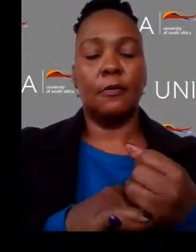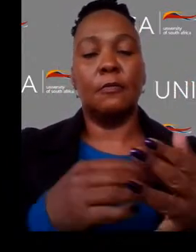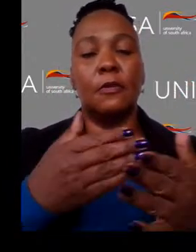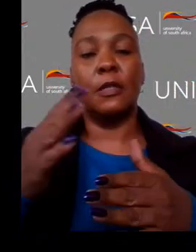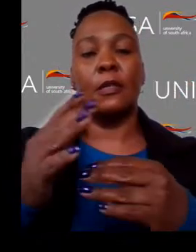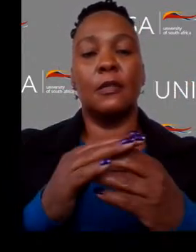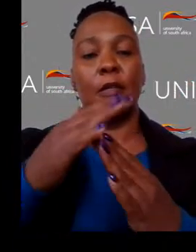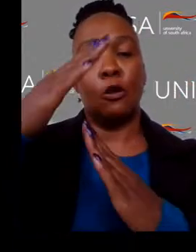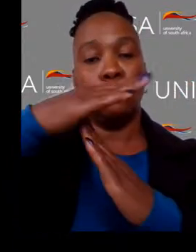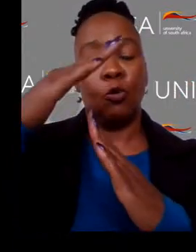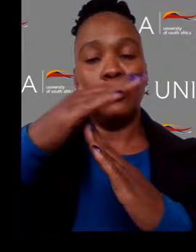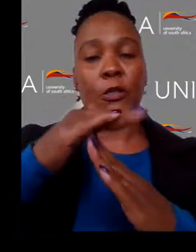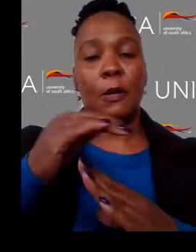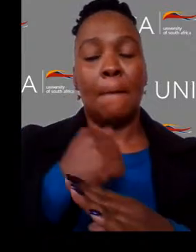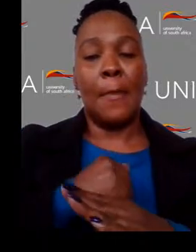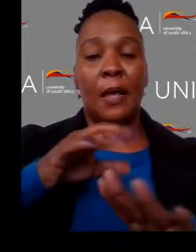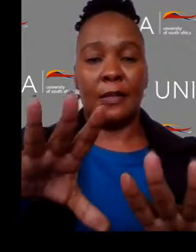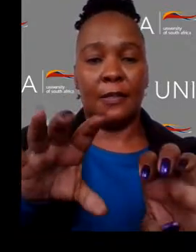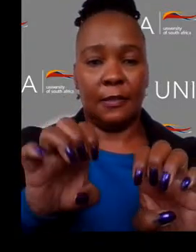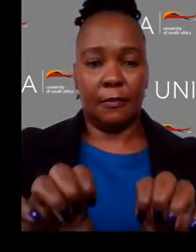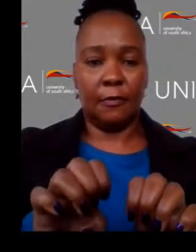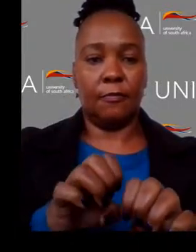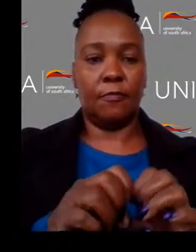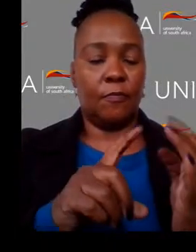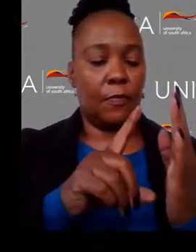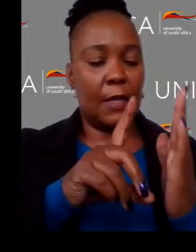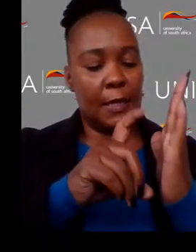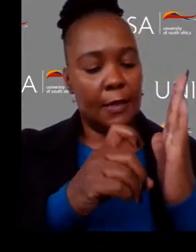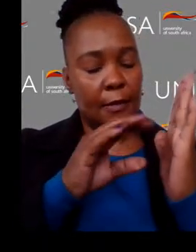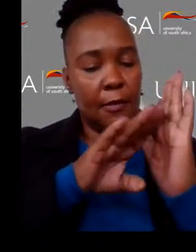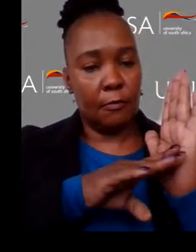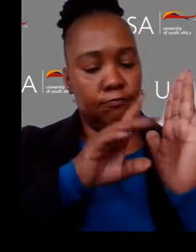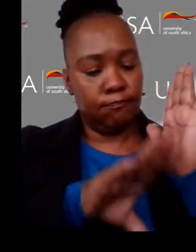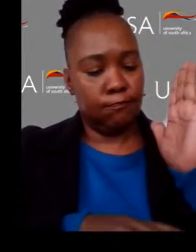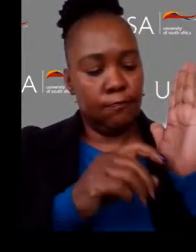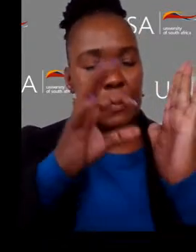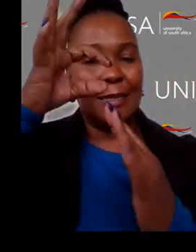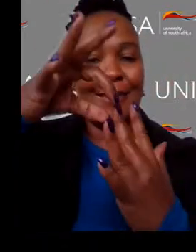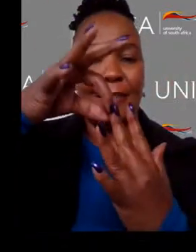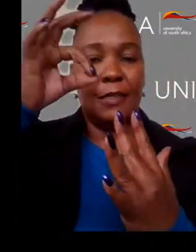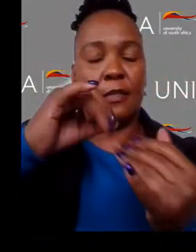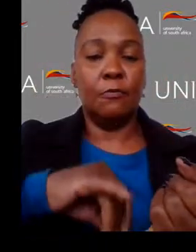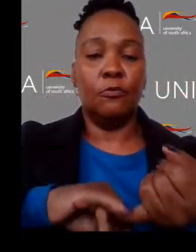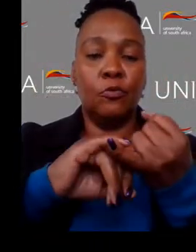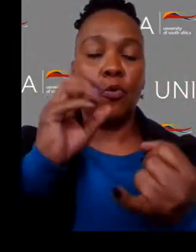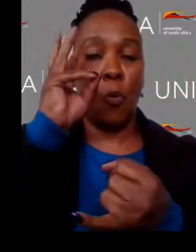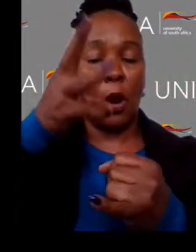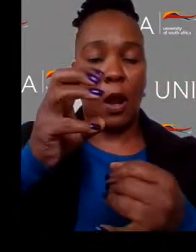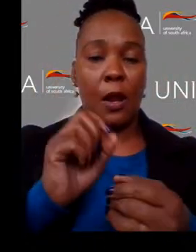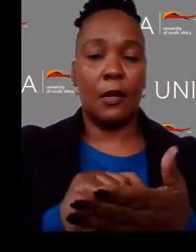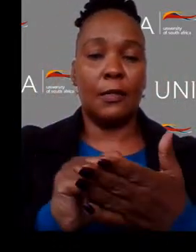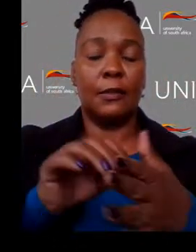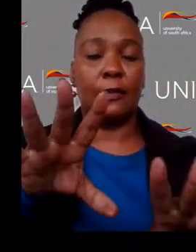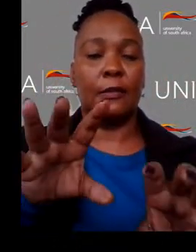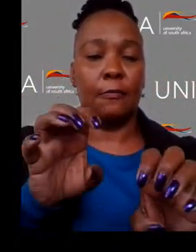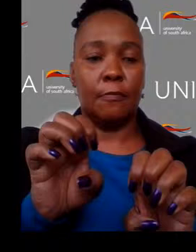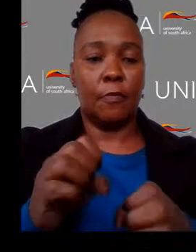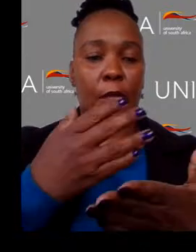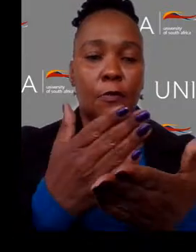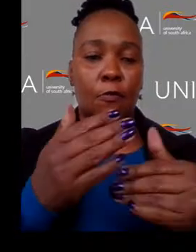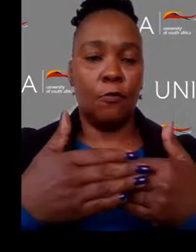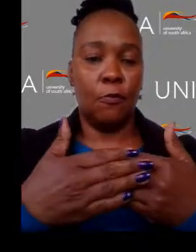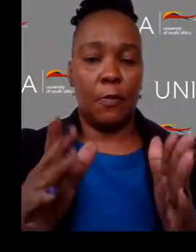My Exams. You click down, you select the module you'll be writing, and then it will open up this page over